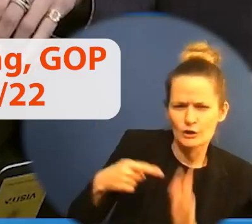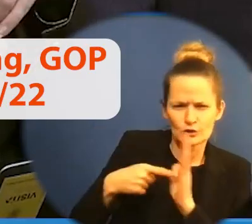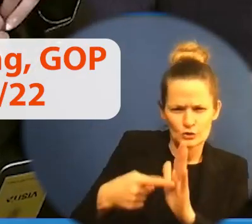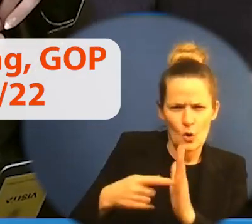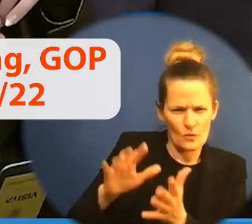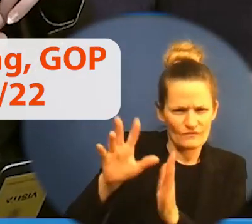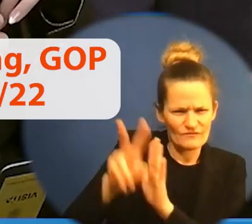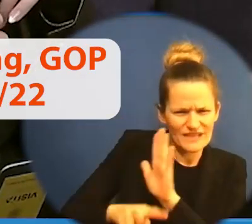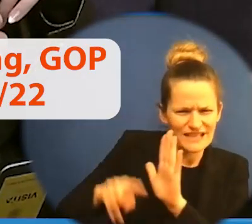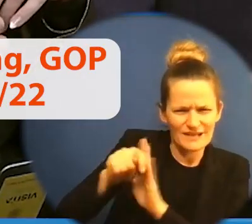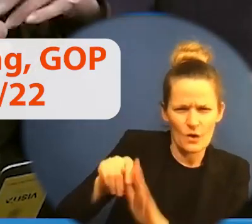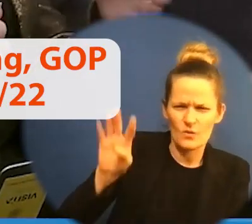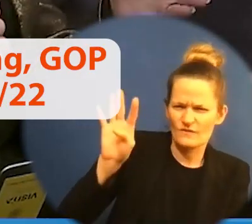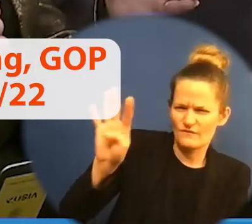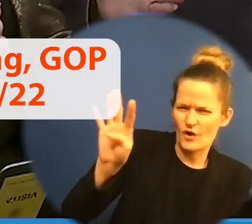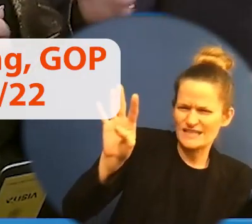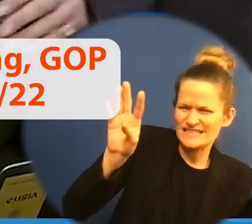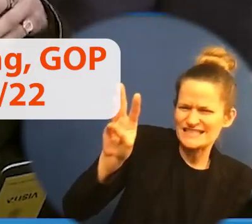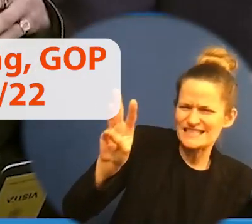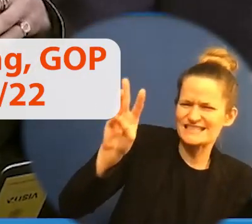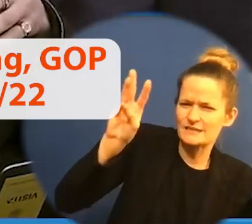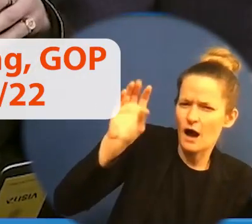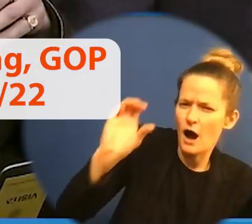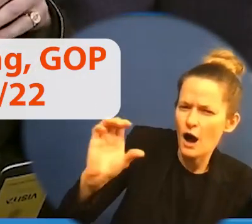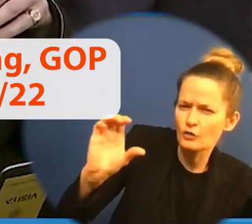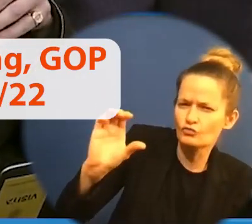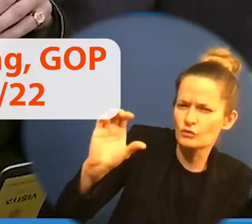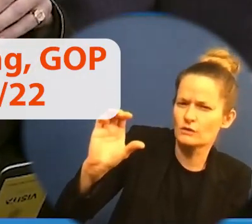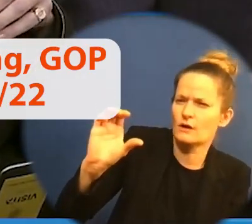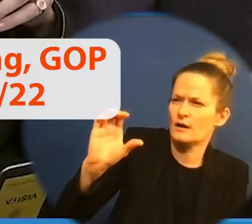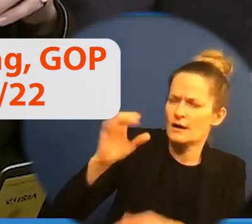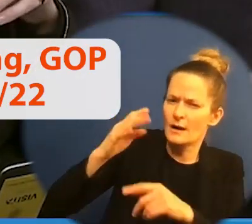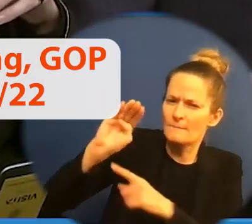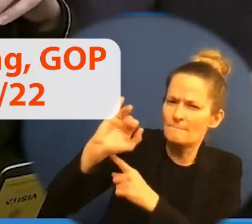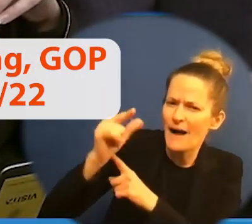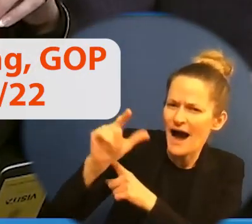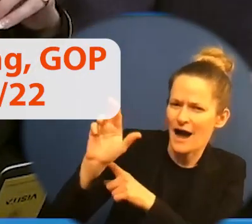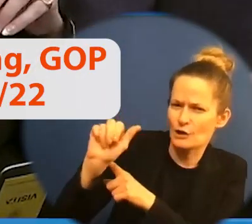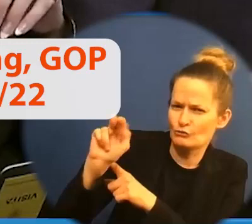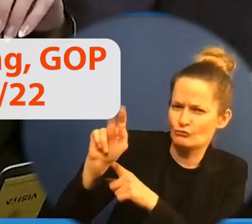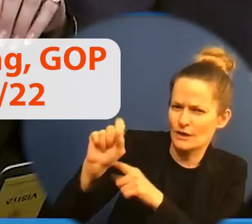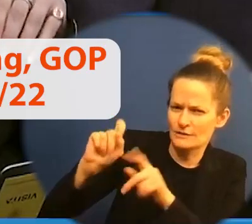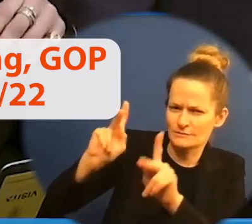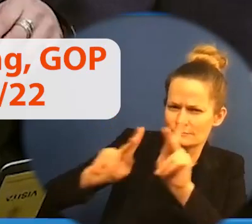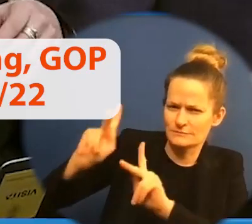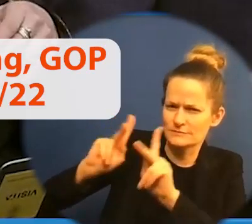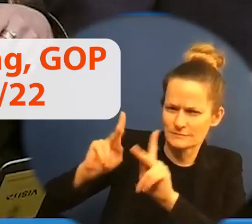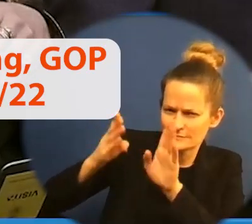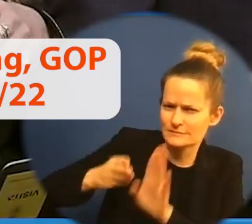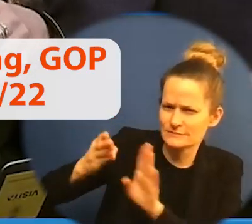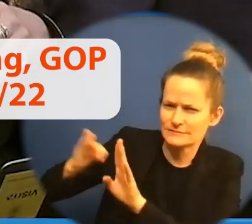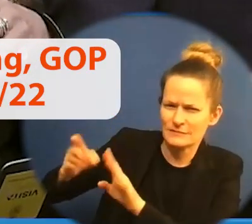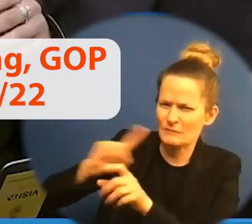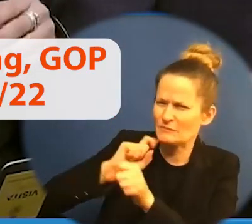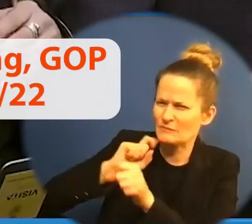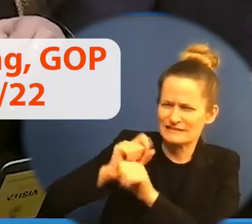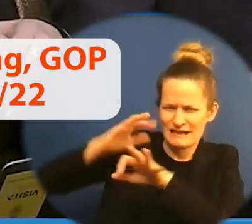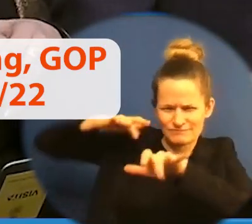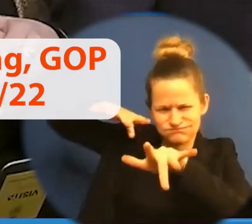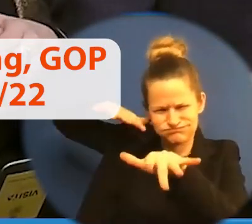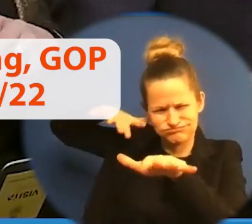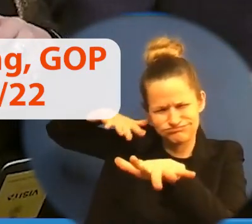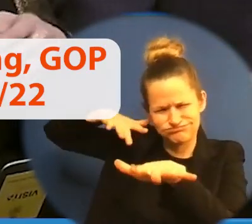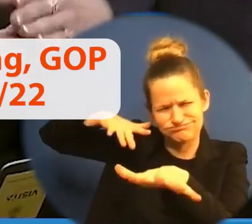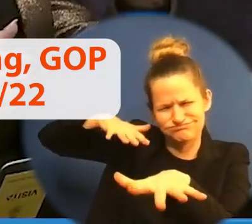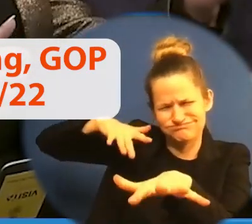Friday. He says there are 4,600 migrants in that facility. Its capacity is 1,040.